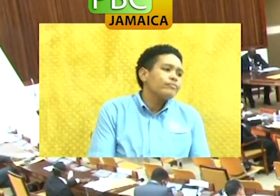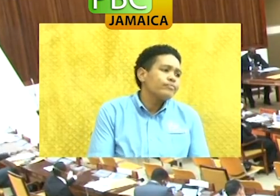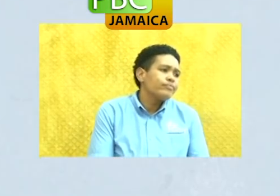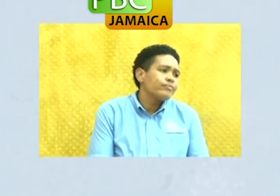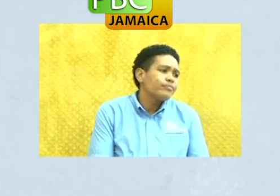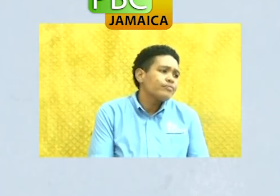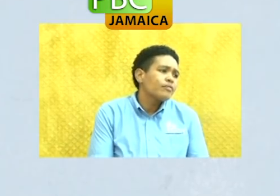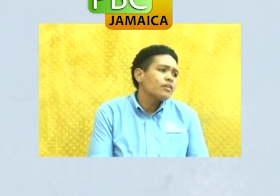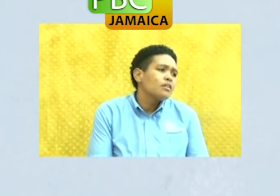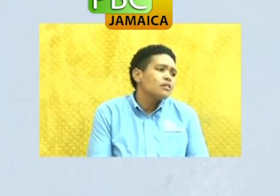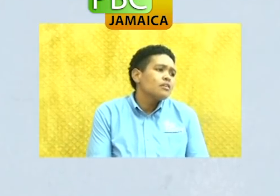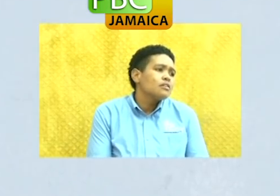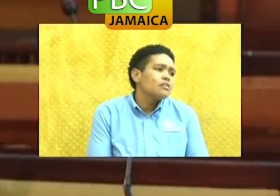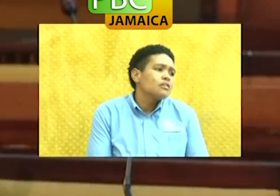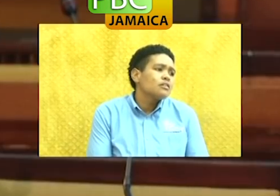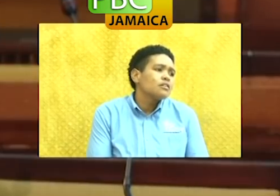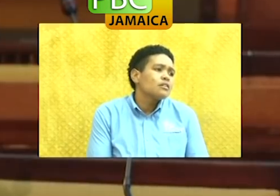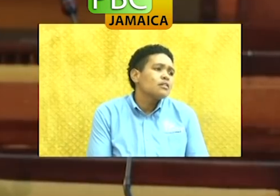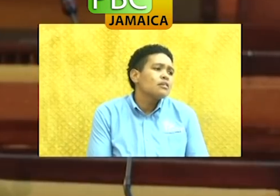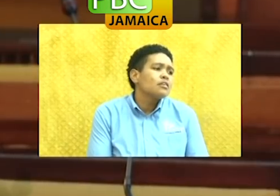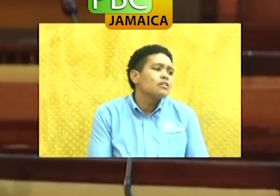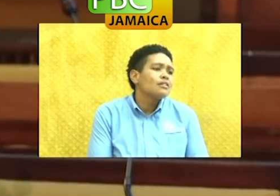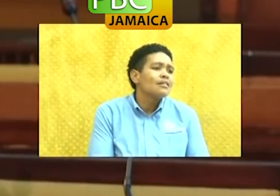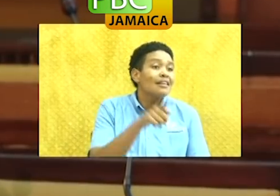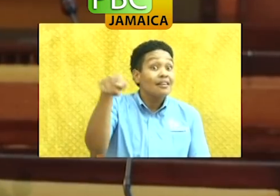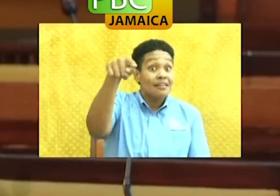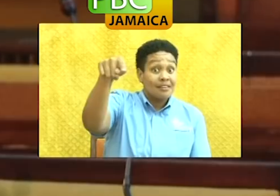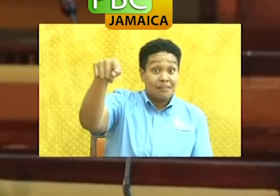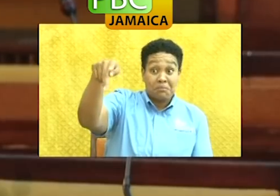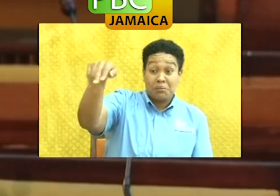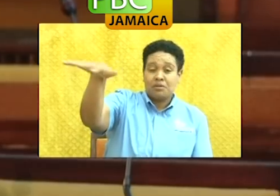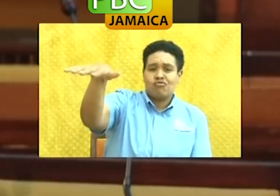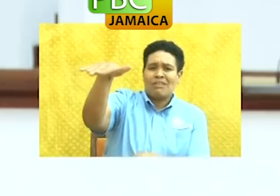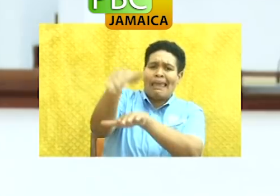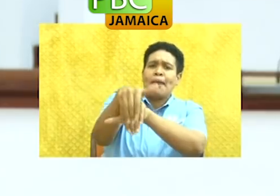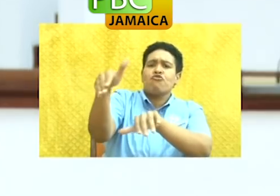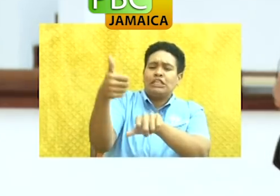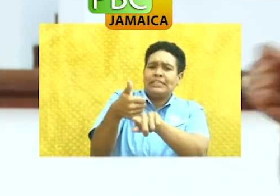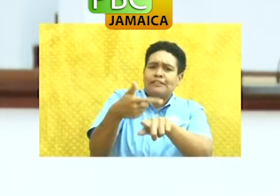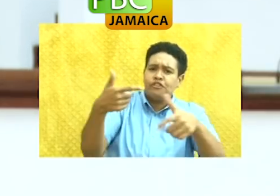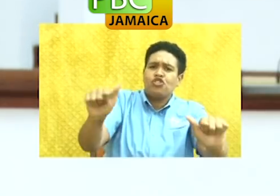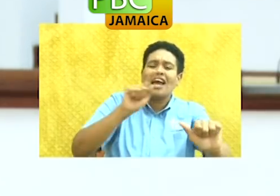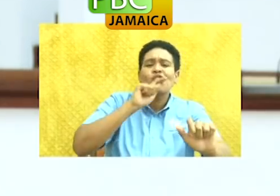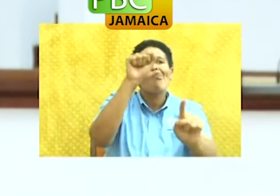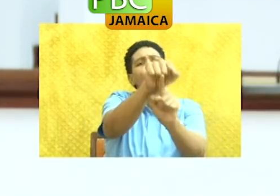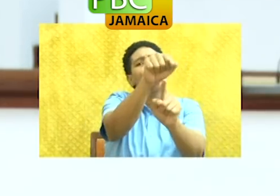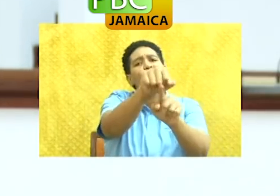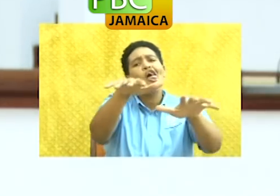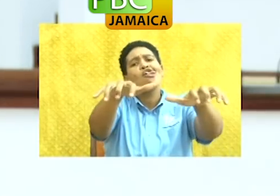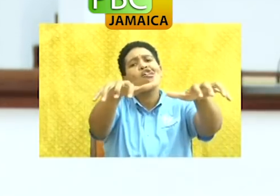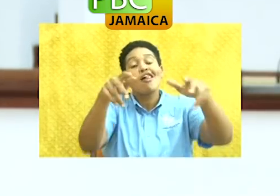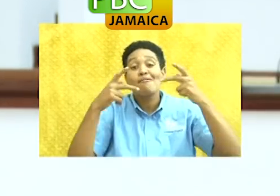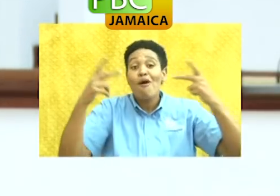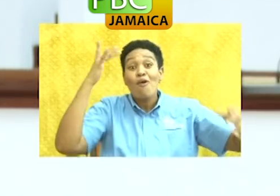They, Madam Speaker, are being hypocritical and trying to mislead the public.